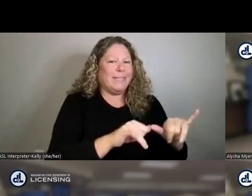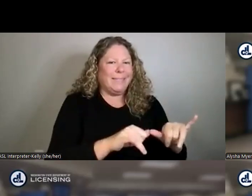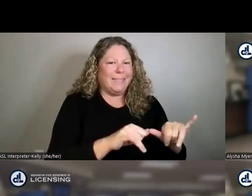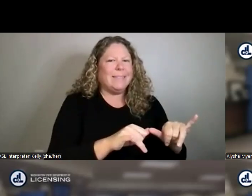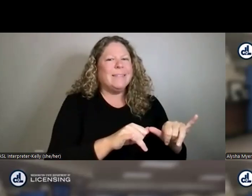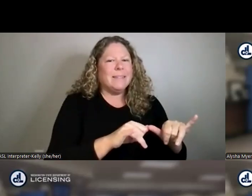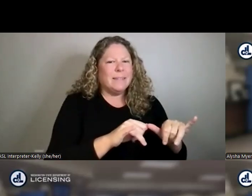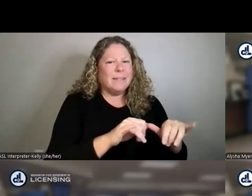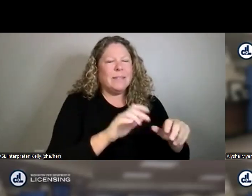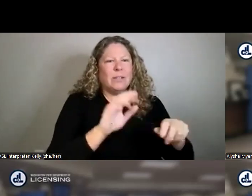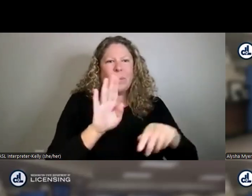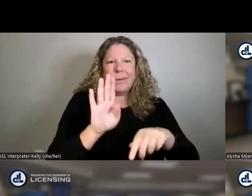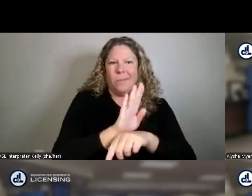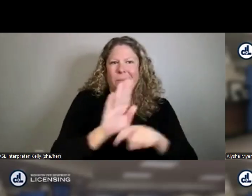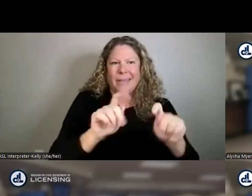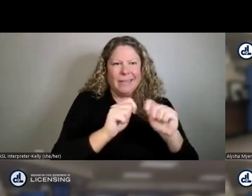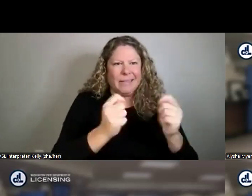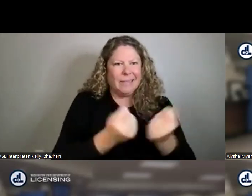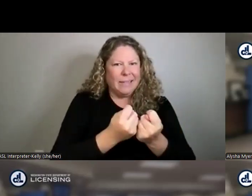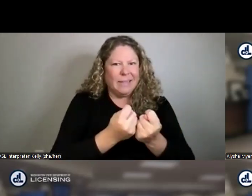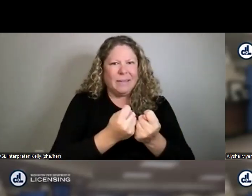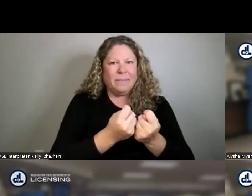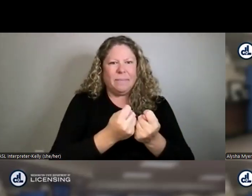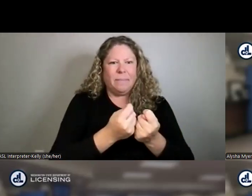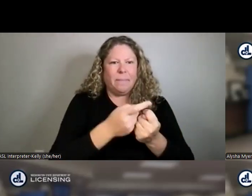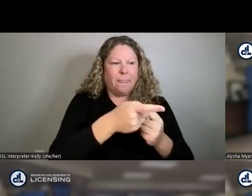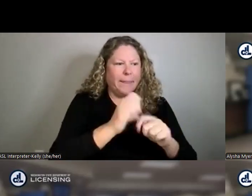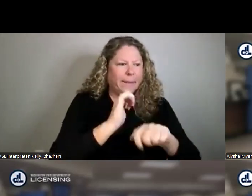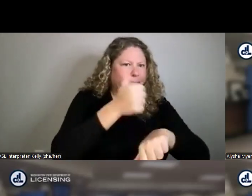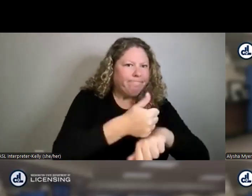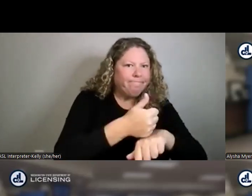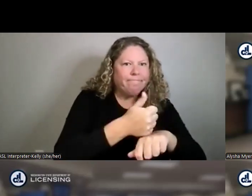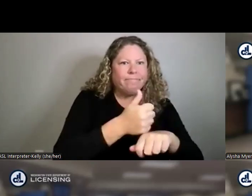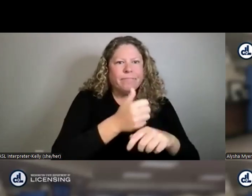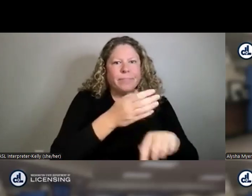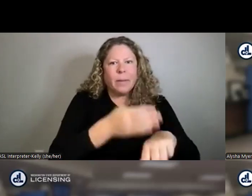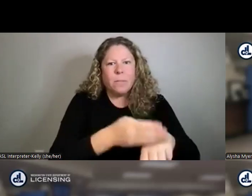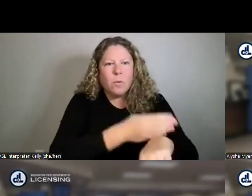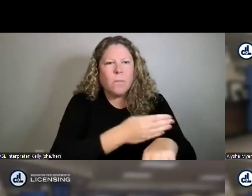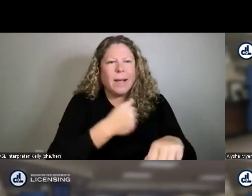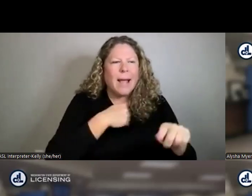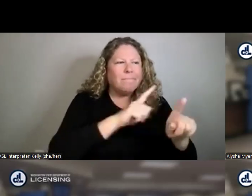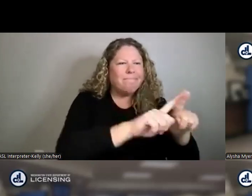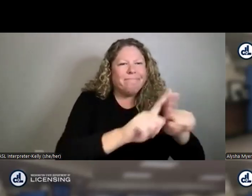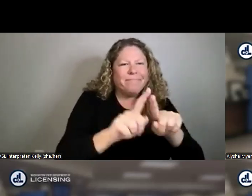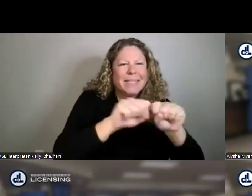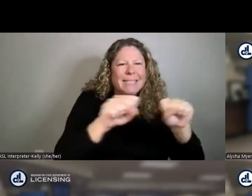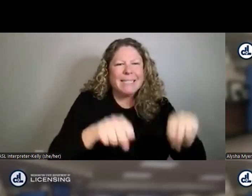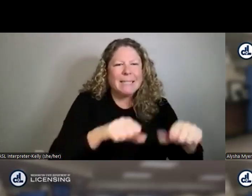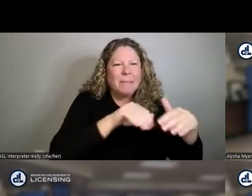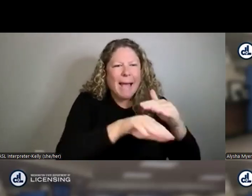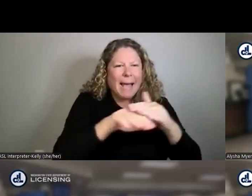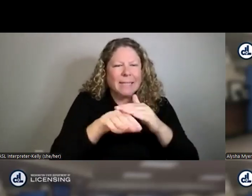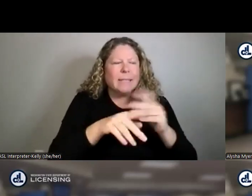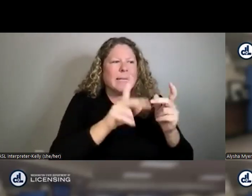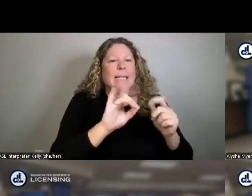much, as they were implementing different improvements, we had different system accesses, and they were able to pull in